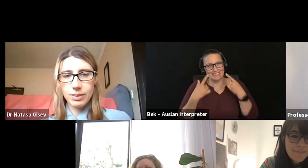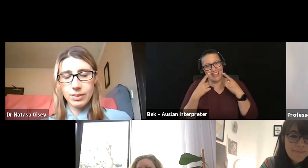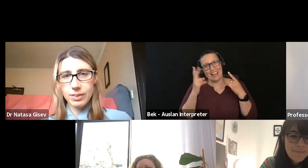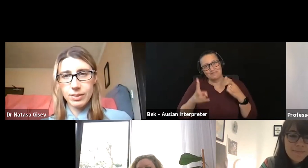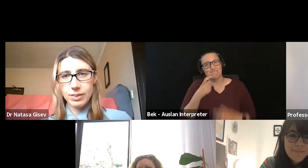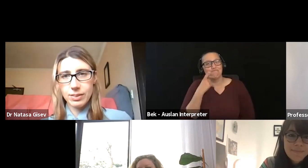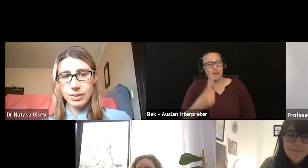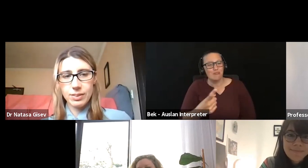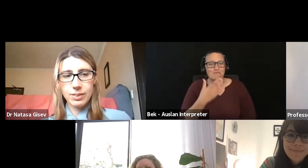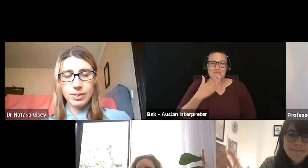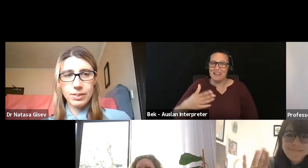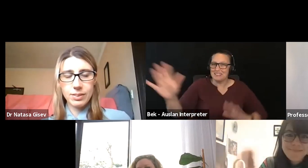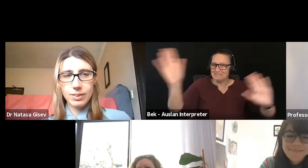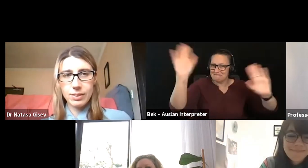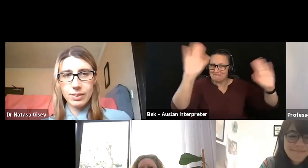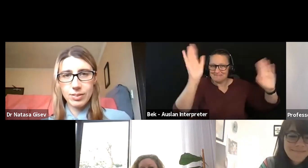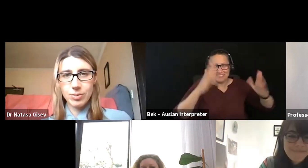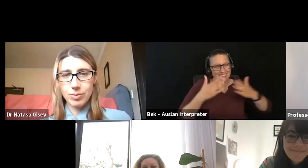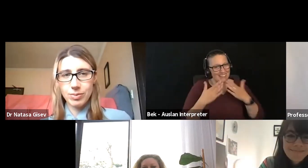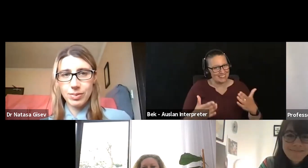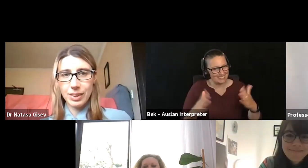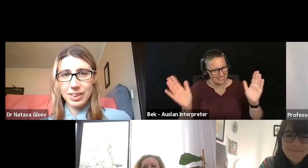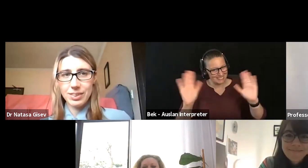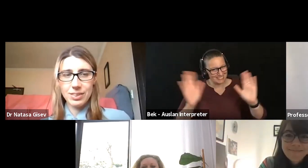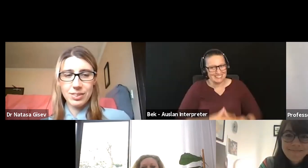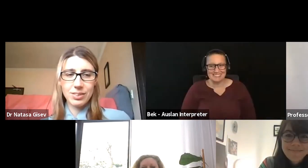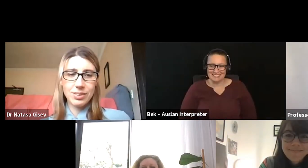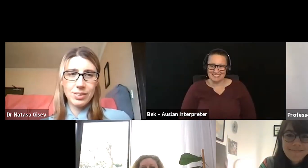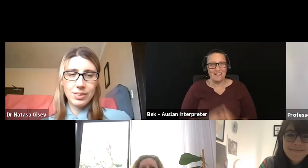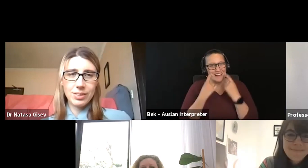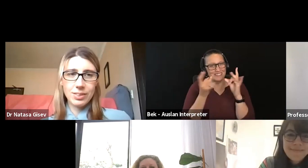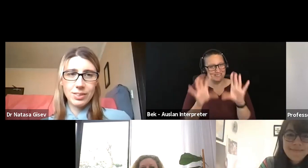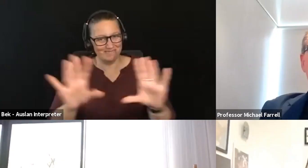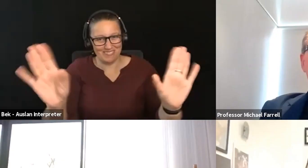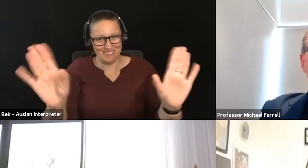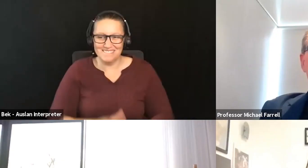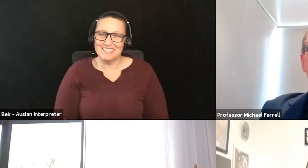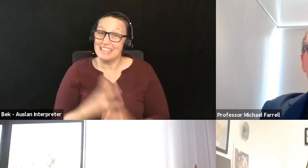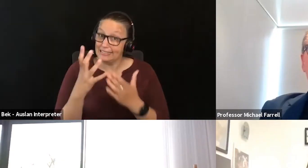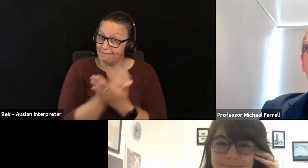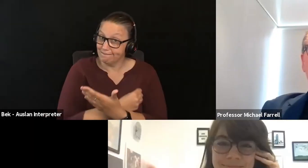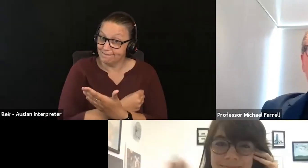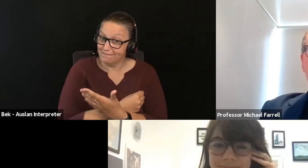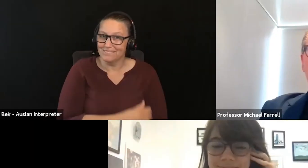So thanks everybody, and goodbye and take care. Stay safe.